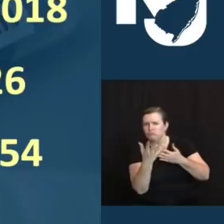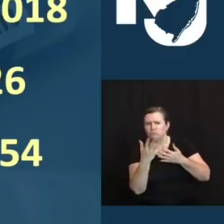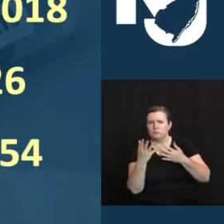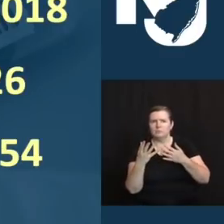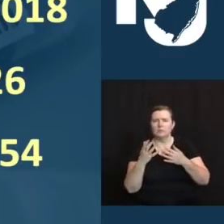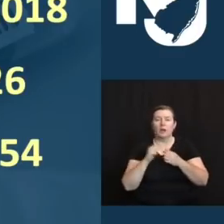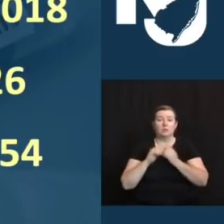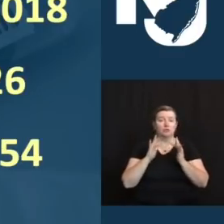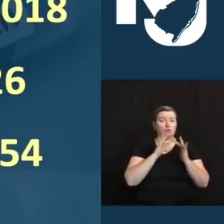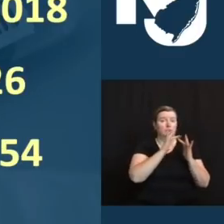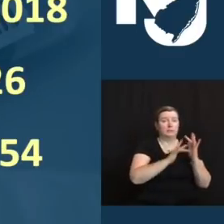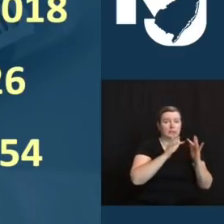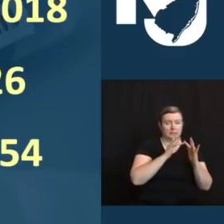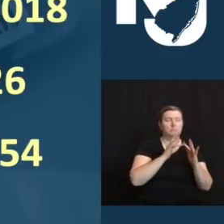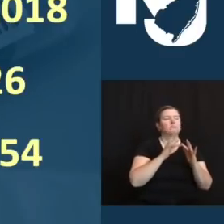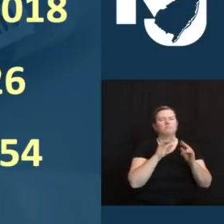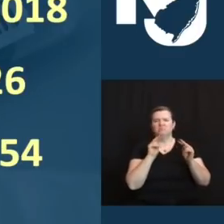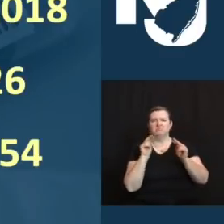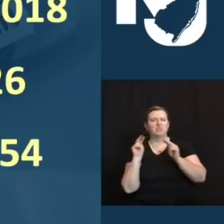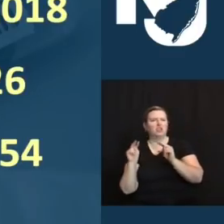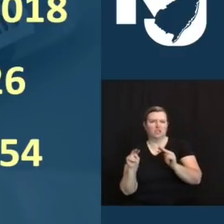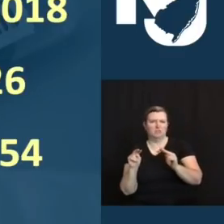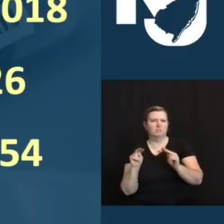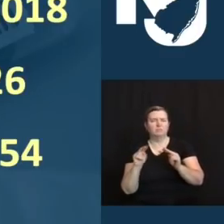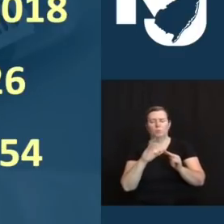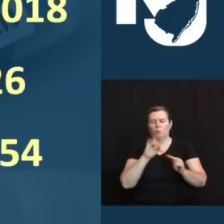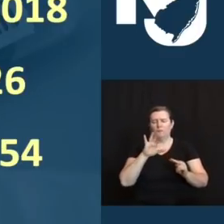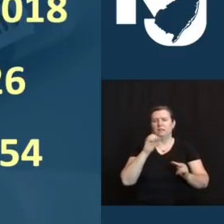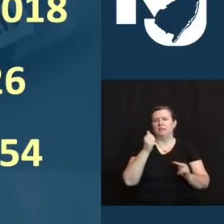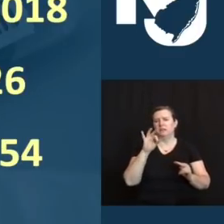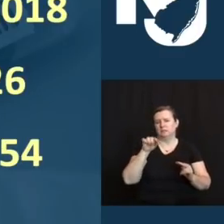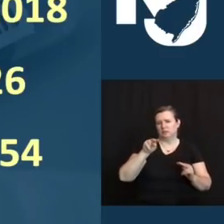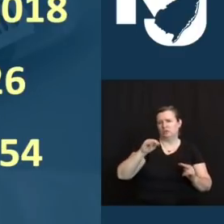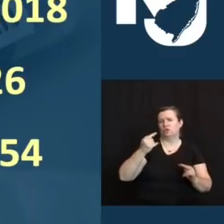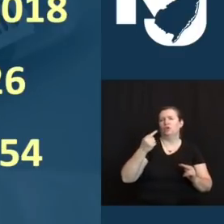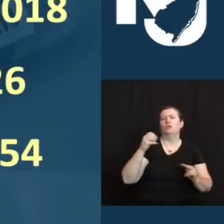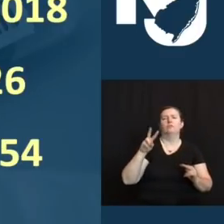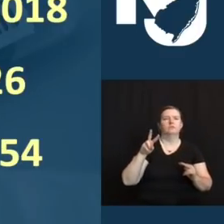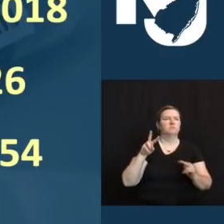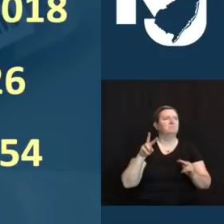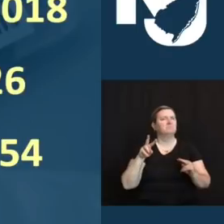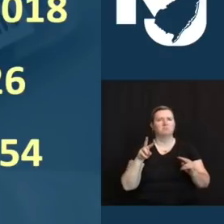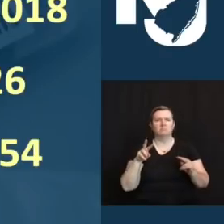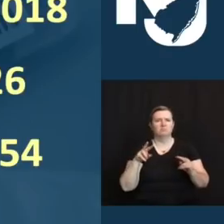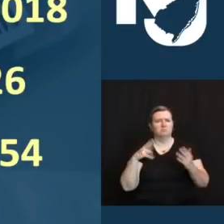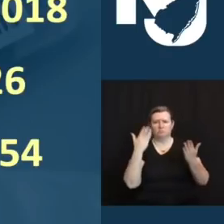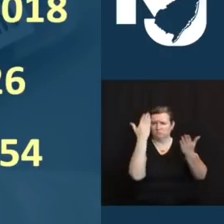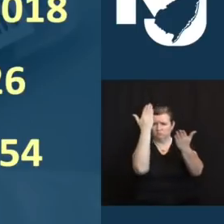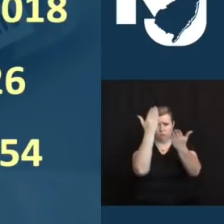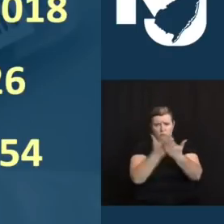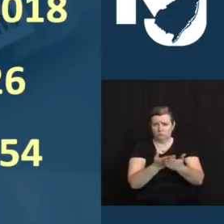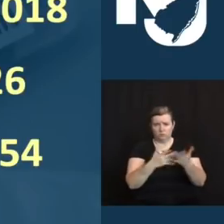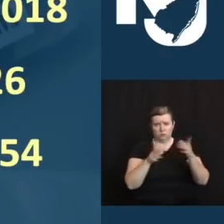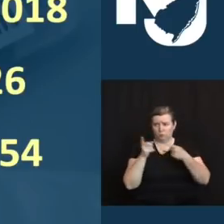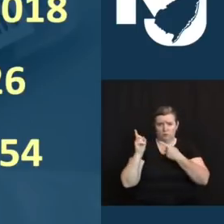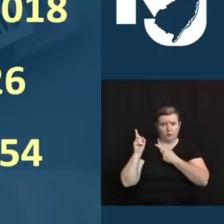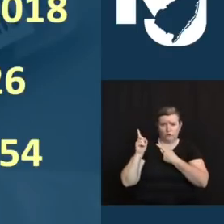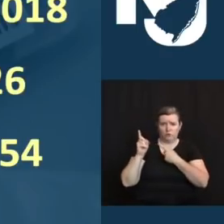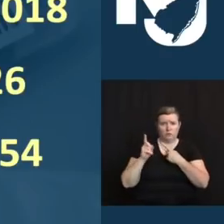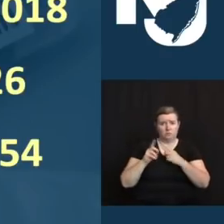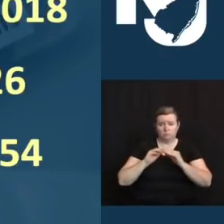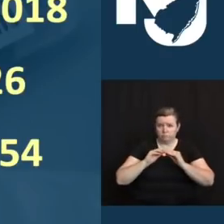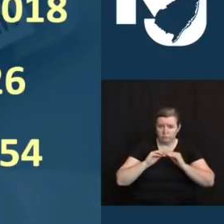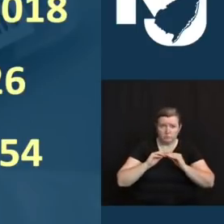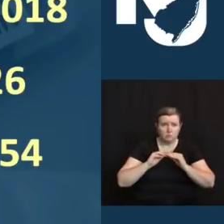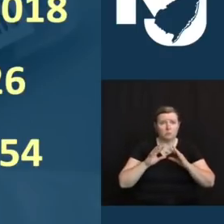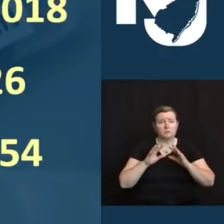we will report these numbers separately, but they represent the toll this pandemic has had on our New Jersey family.